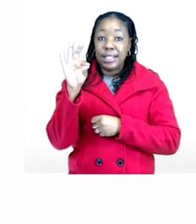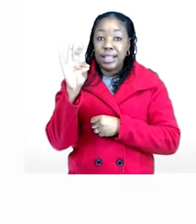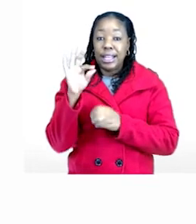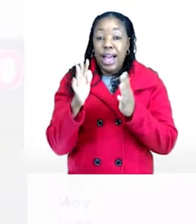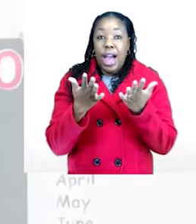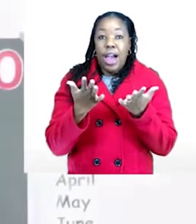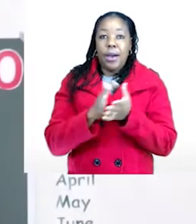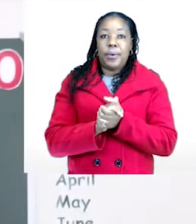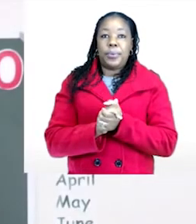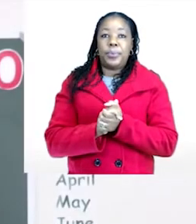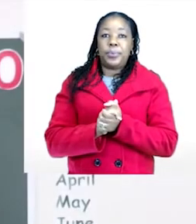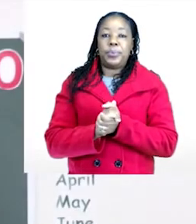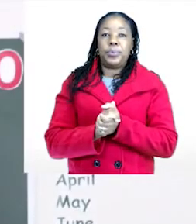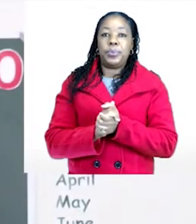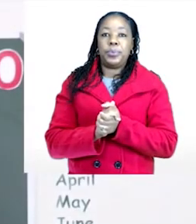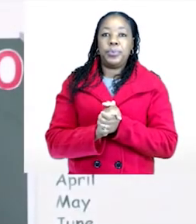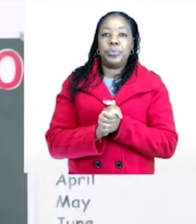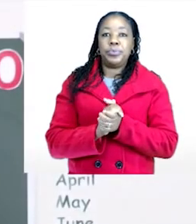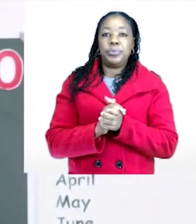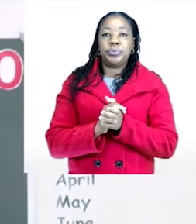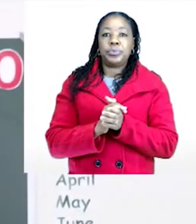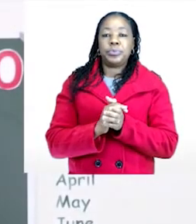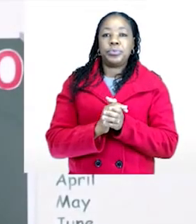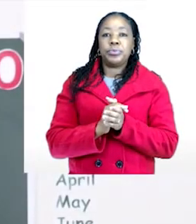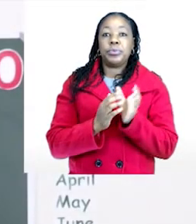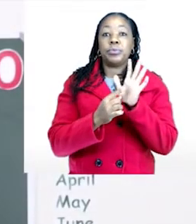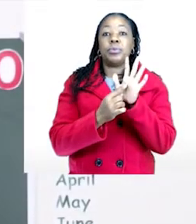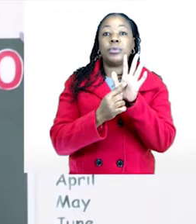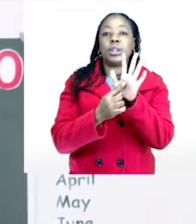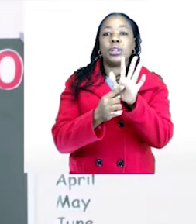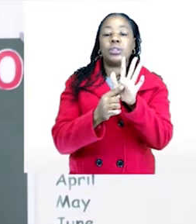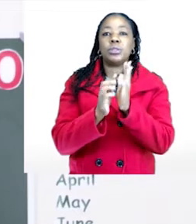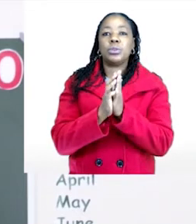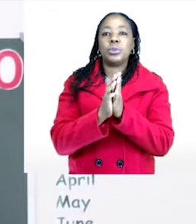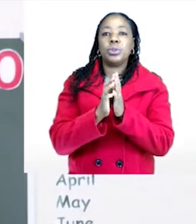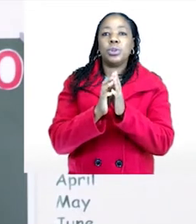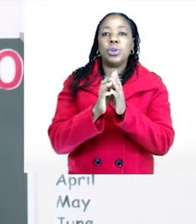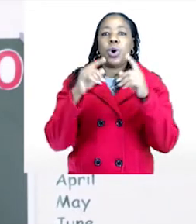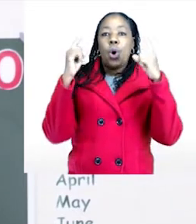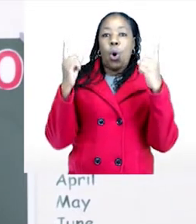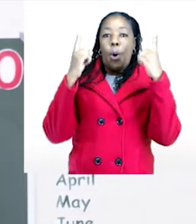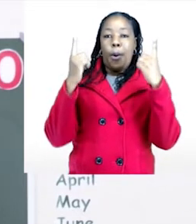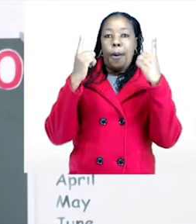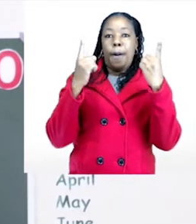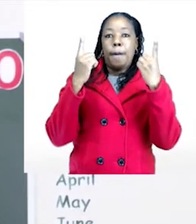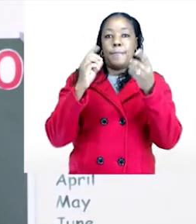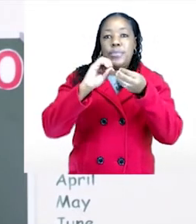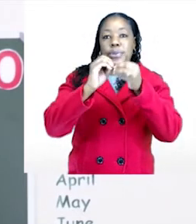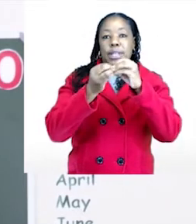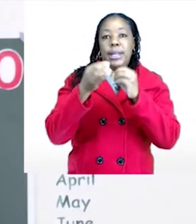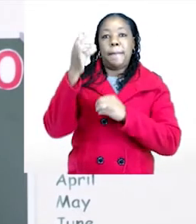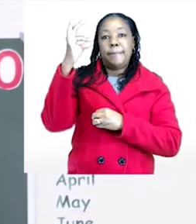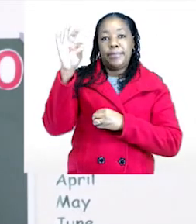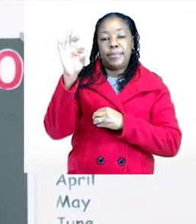it. Let's look at the board that is right in front of me. We want to